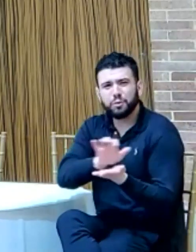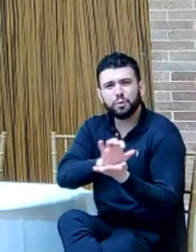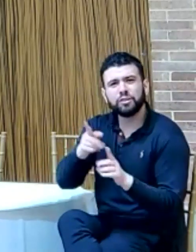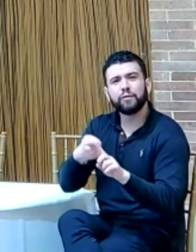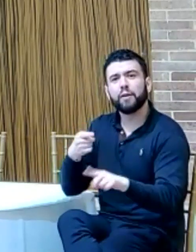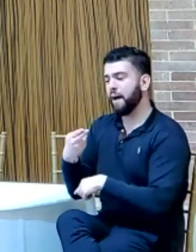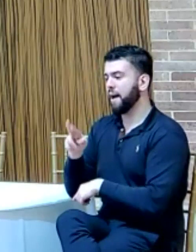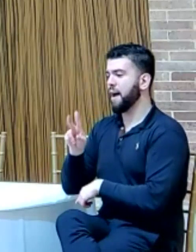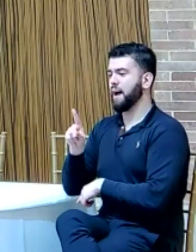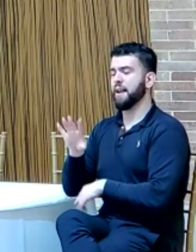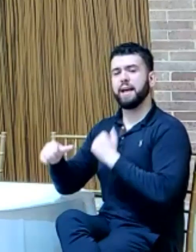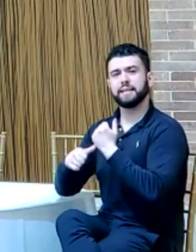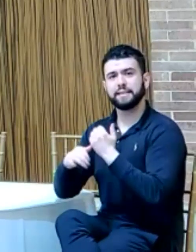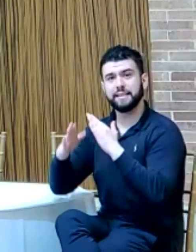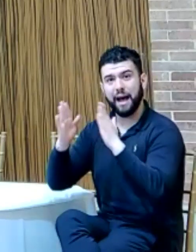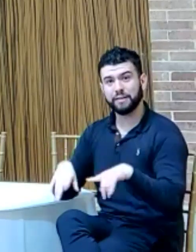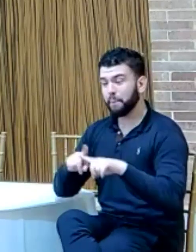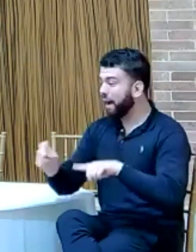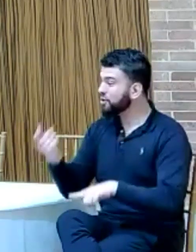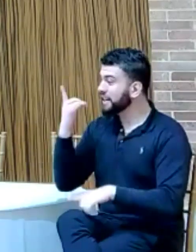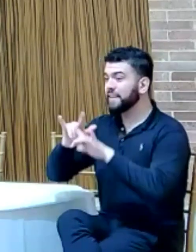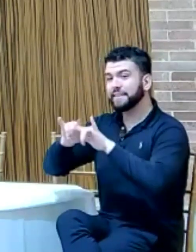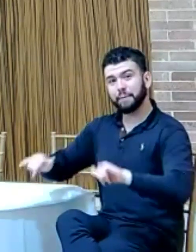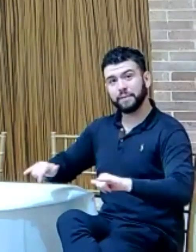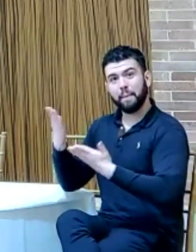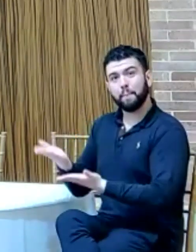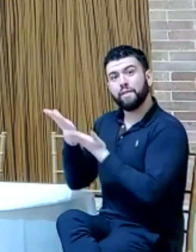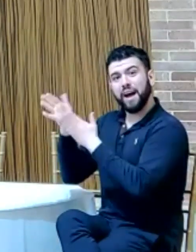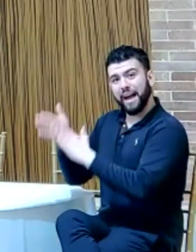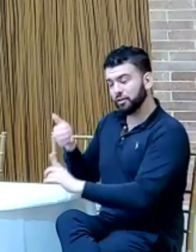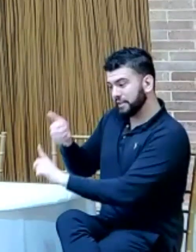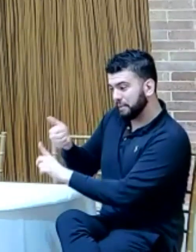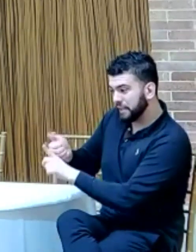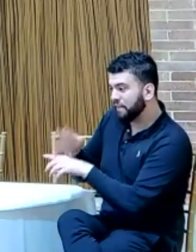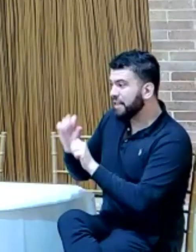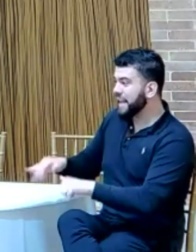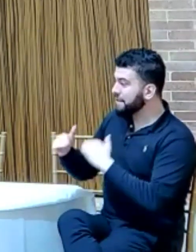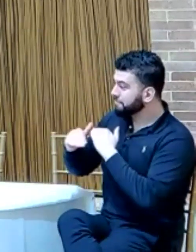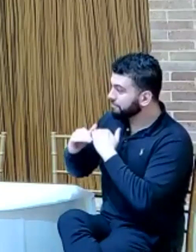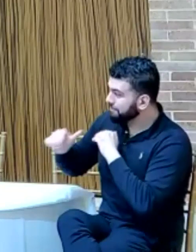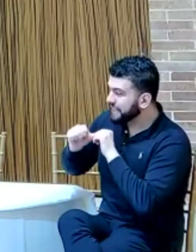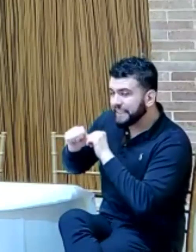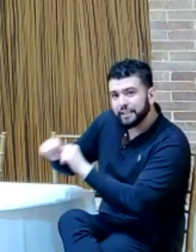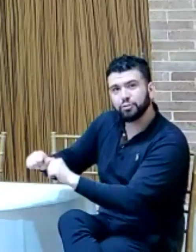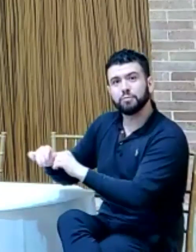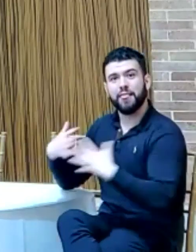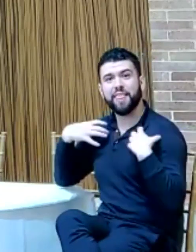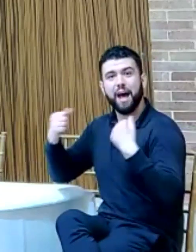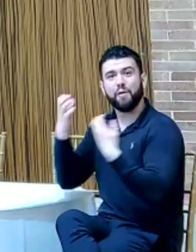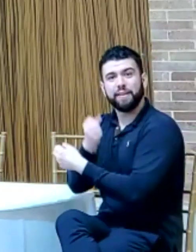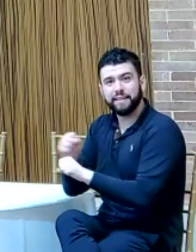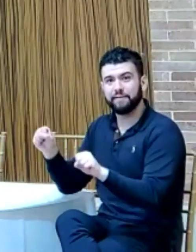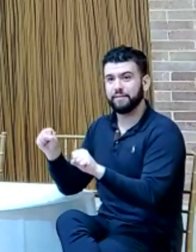the same time allowing providers to maintain the health the safety and the peaceful enjoyment for their